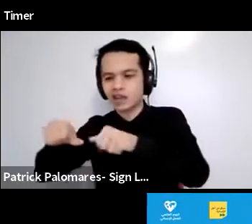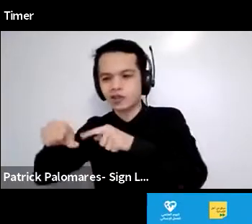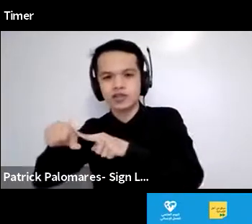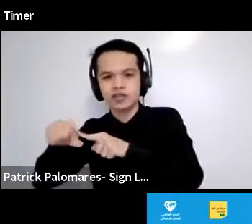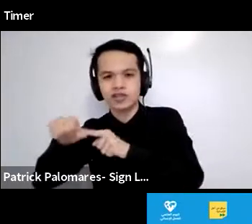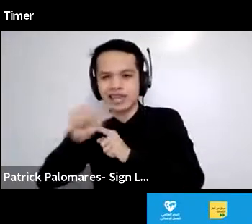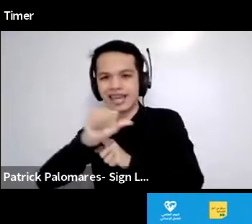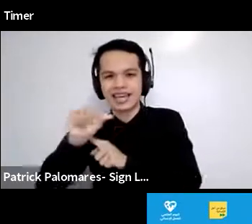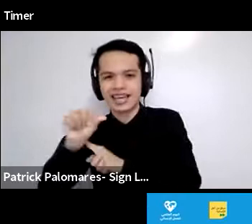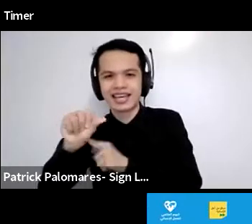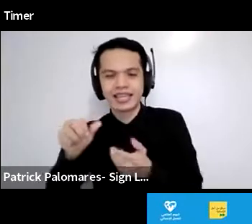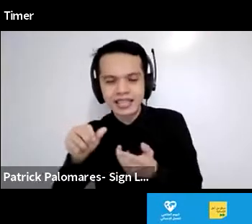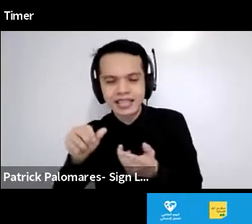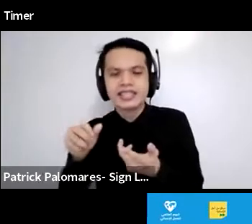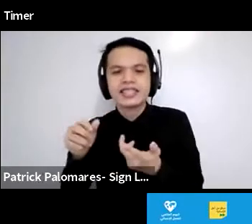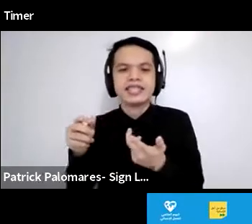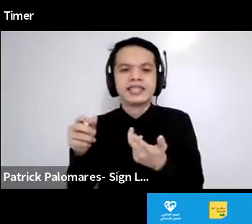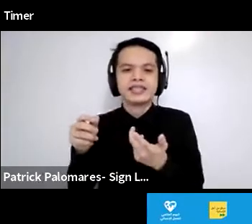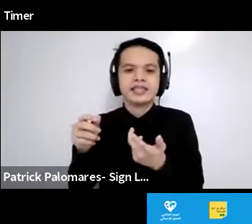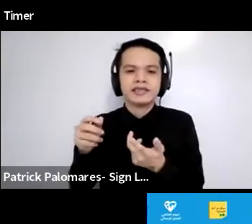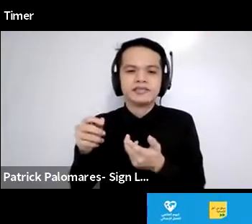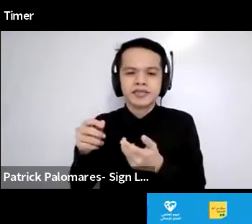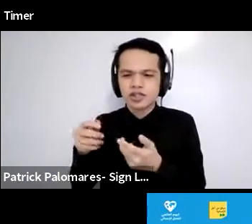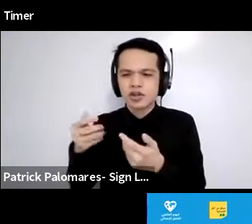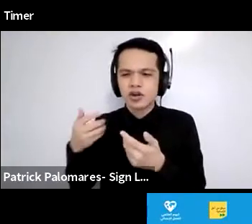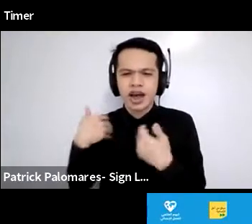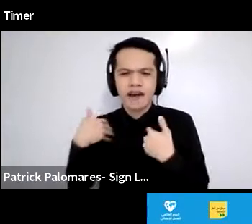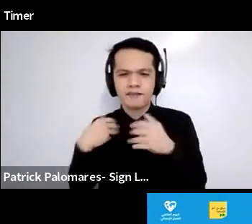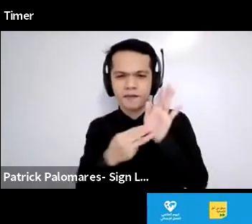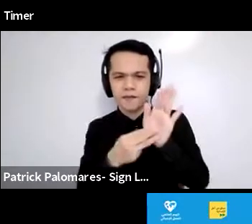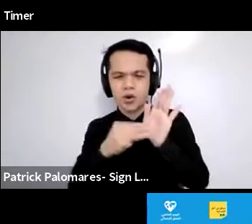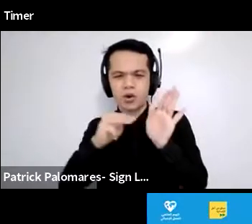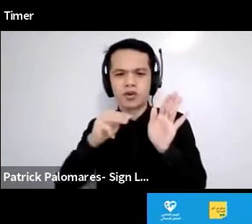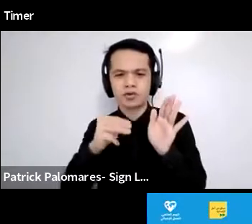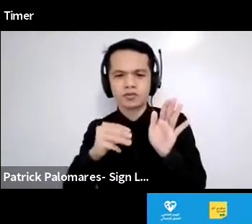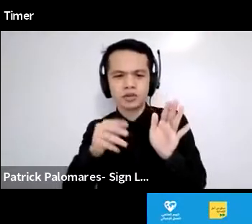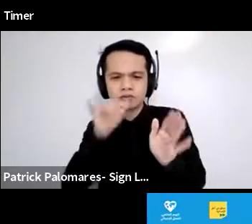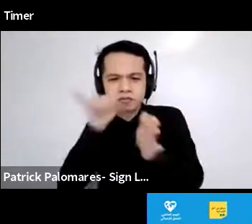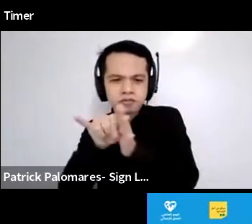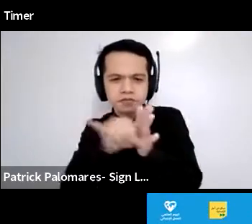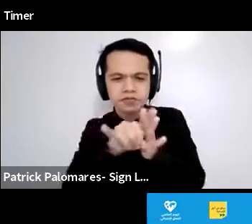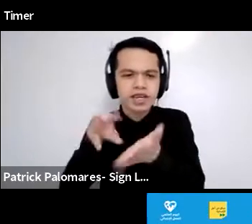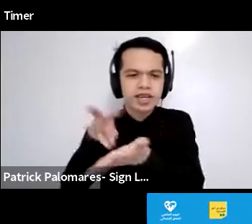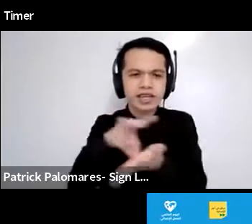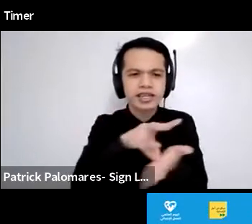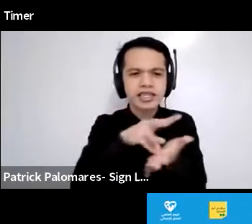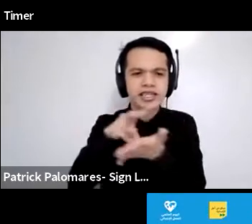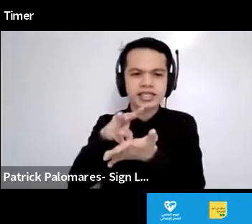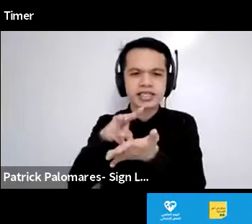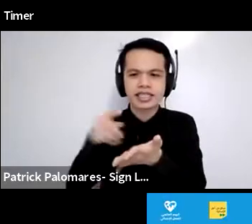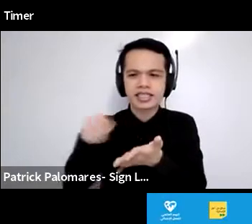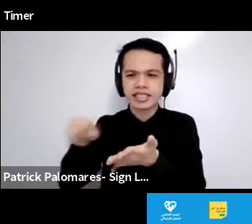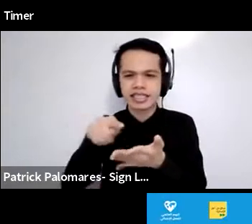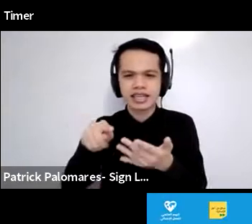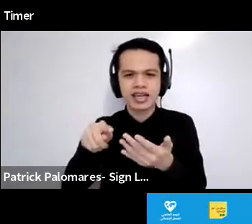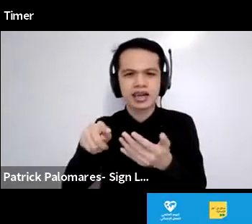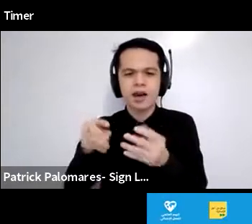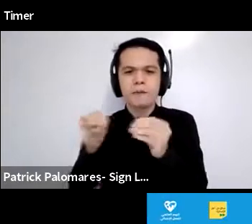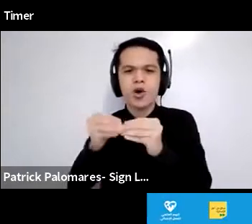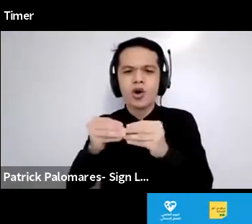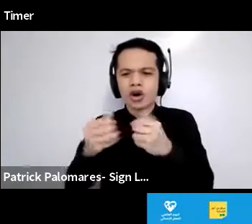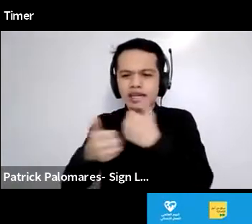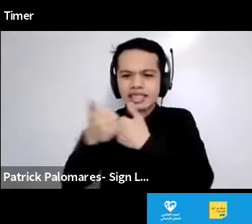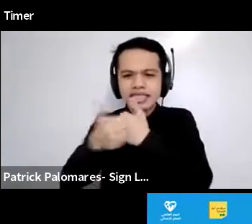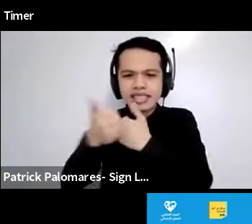through forecast models, we identify areas that are exposed to climate shocks, and